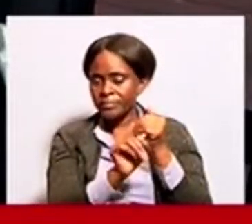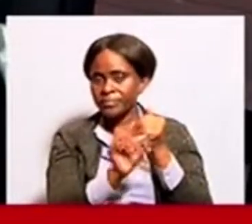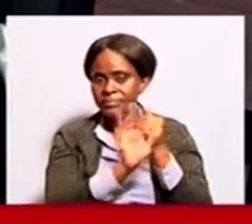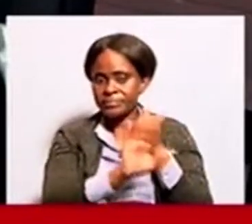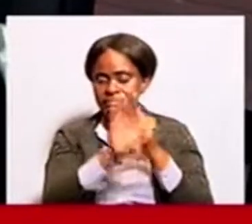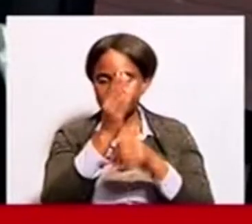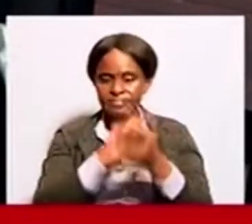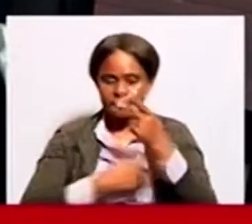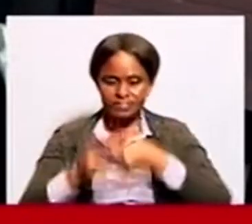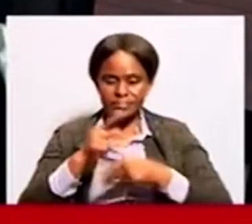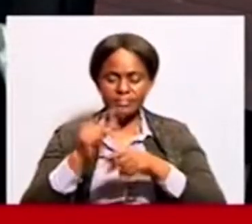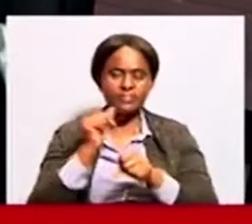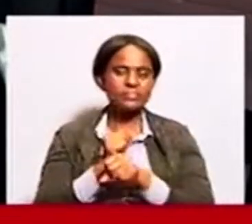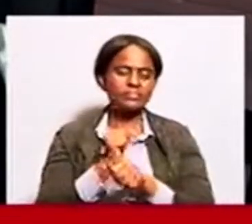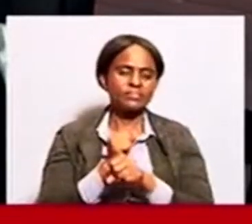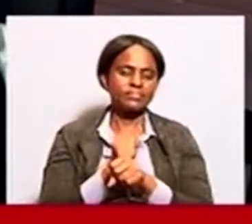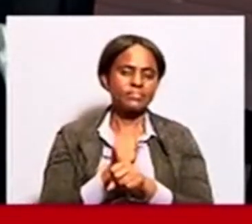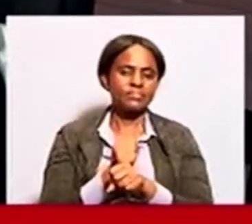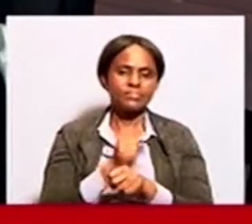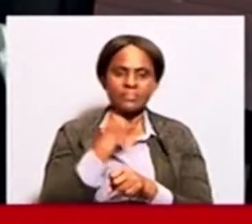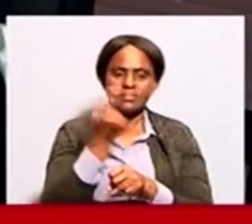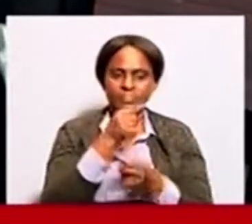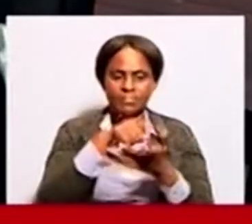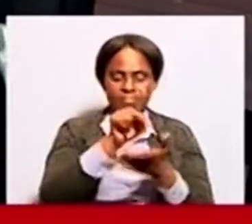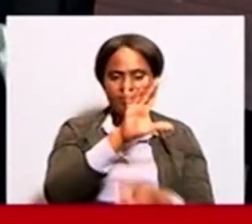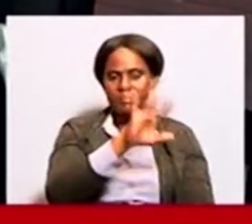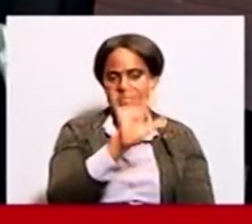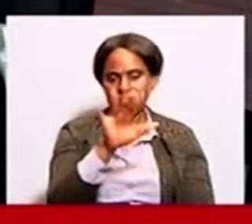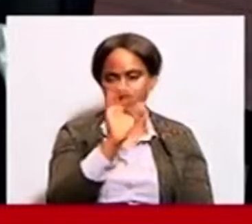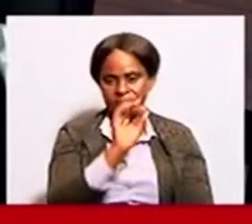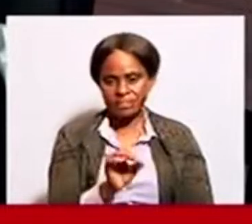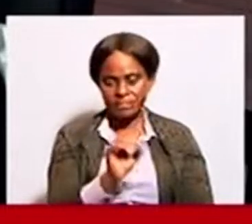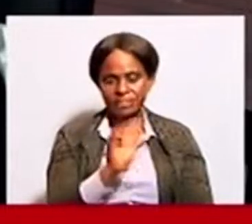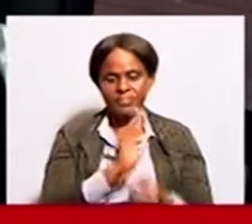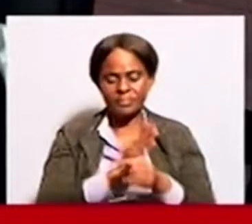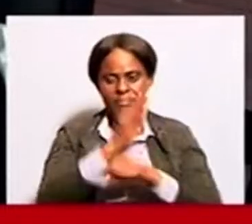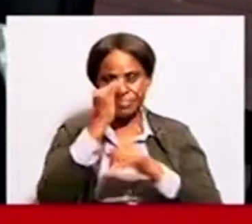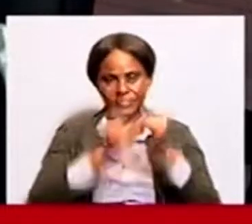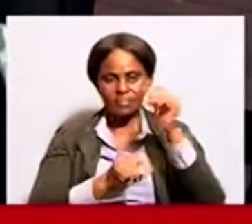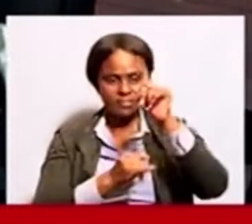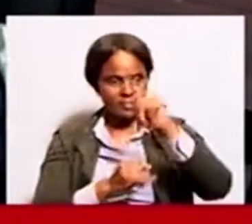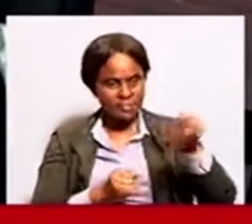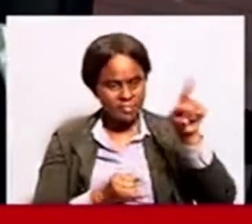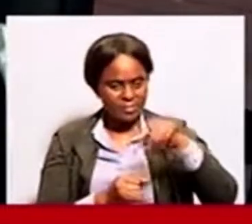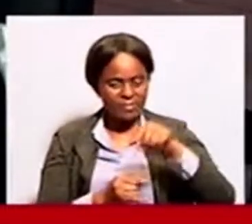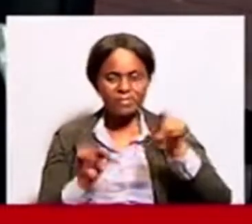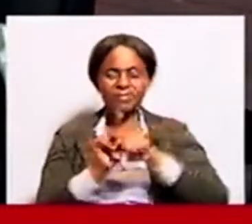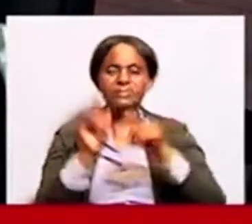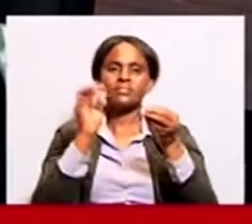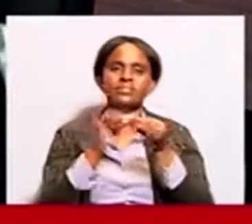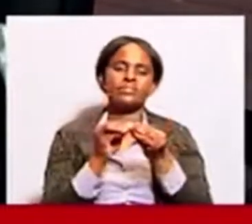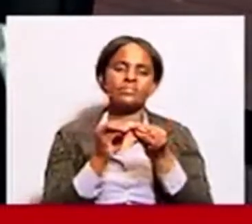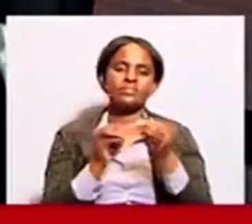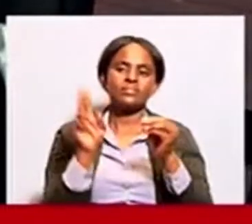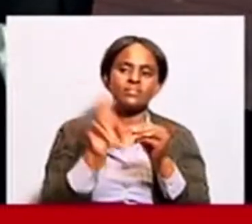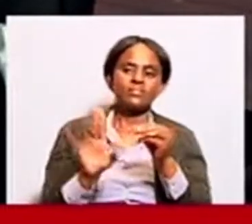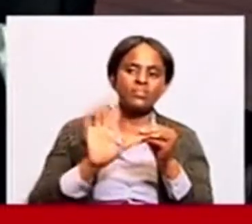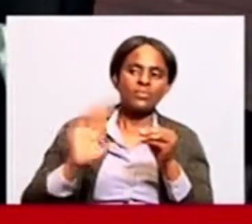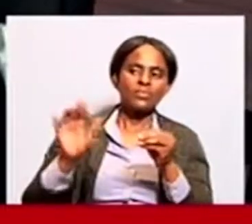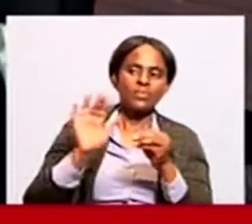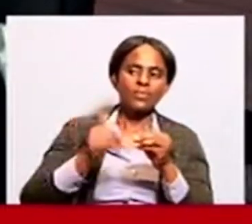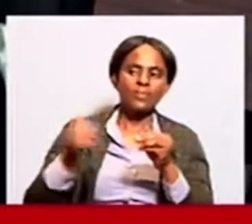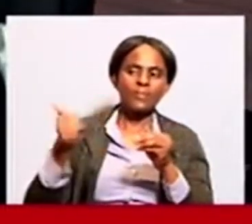the physical progress and he was only paid 55%, and then you terminate the contract and then you go further to use force